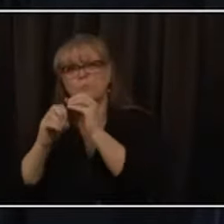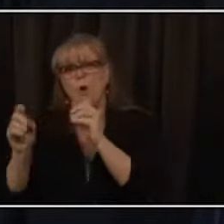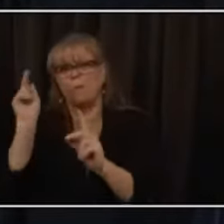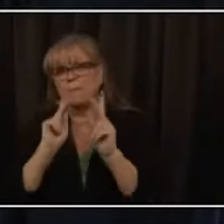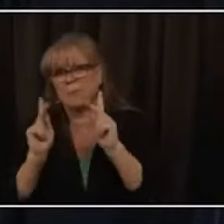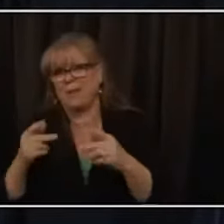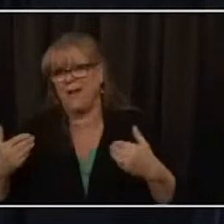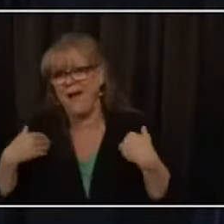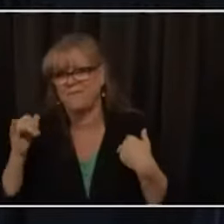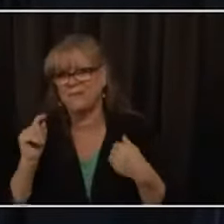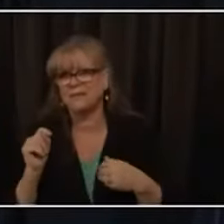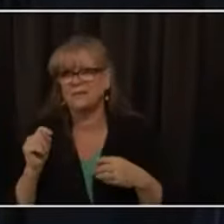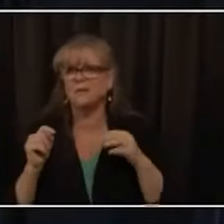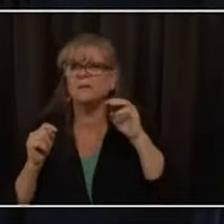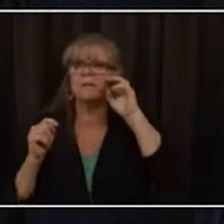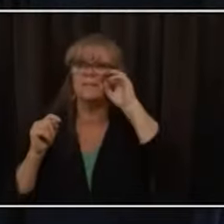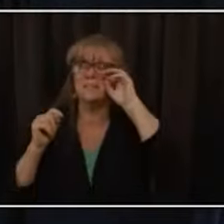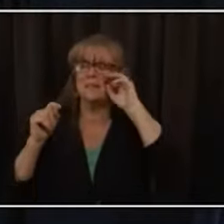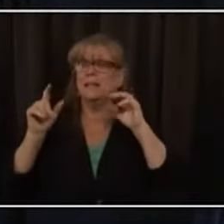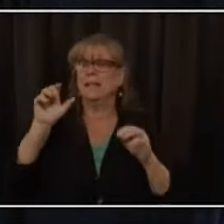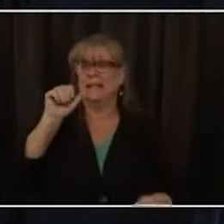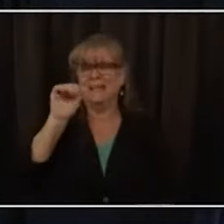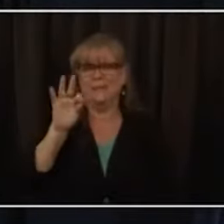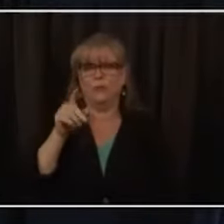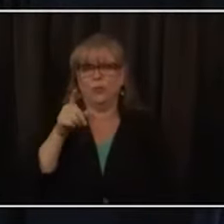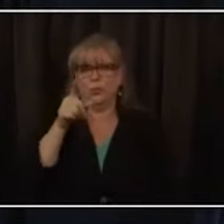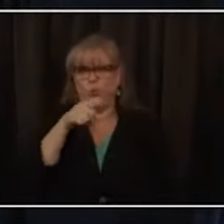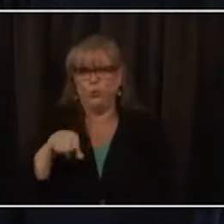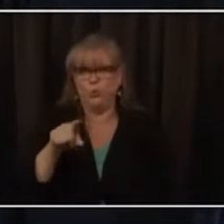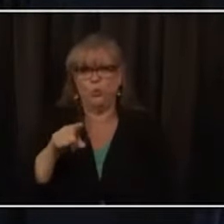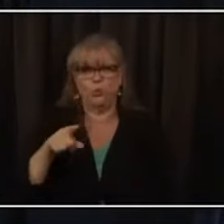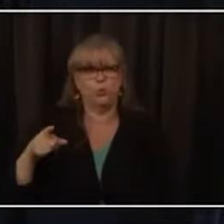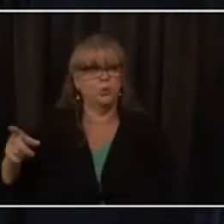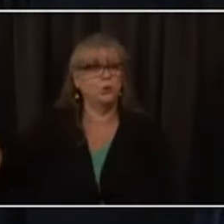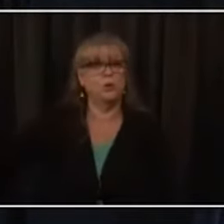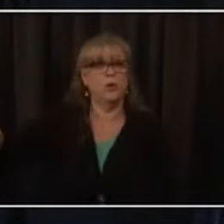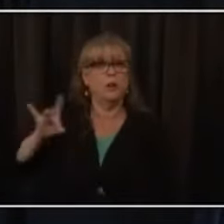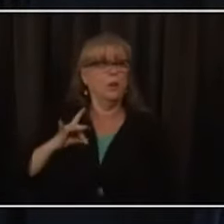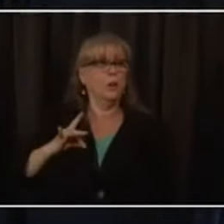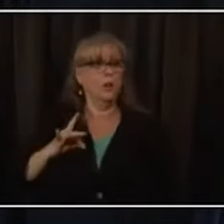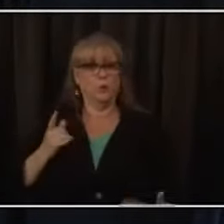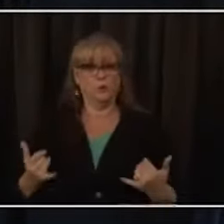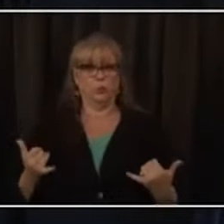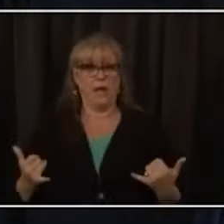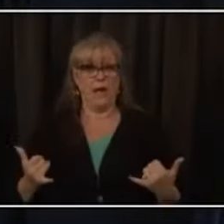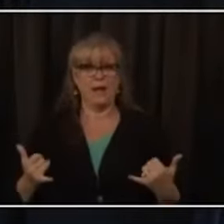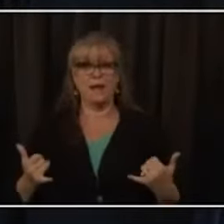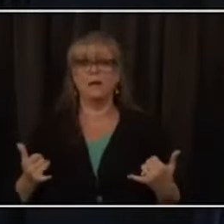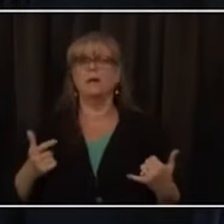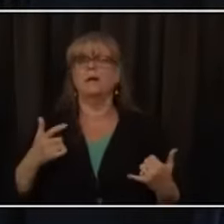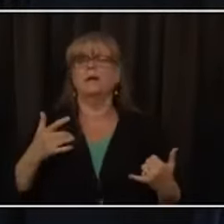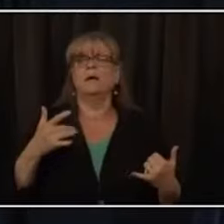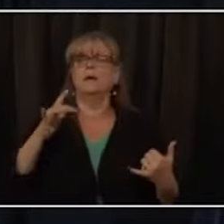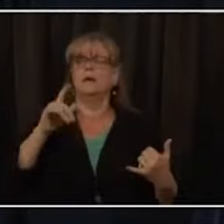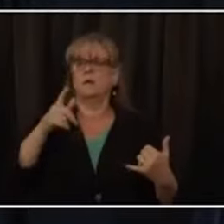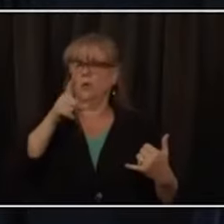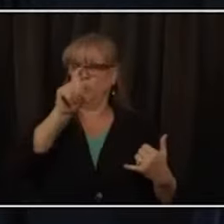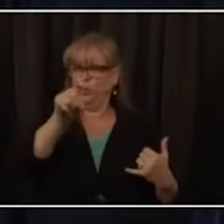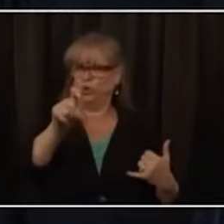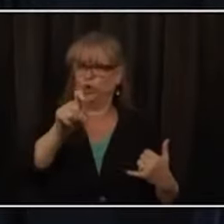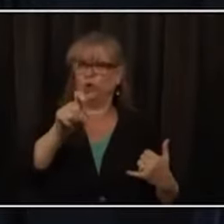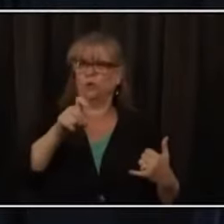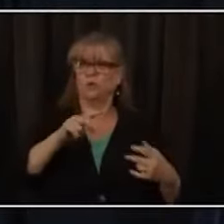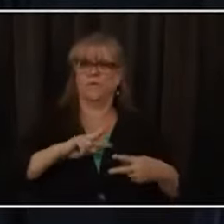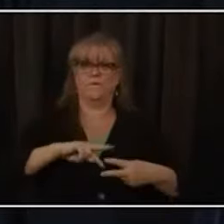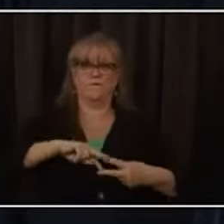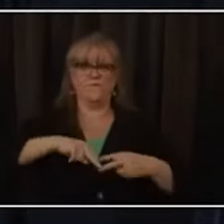to contract COVID today, it's more likely that you were exposed and have contracted a variant strain. And that is simple a